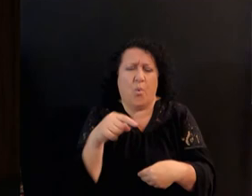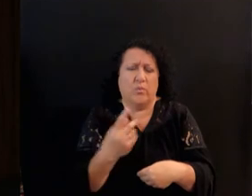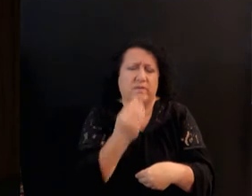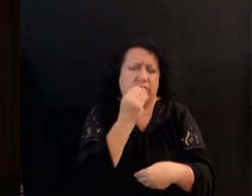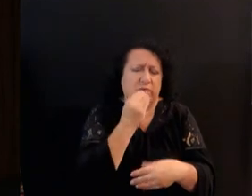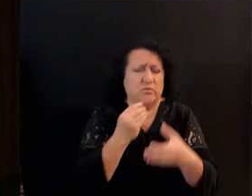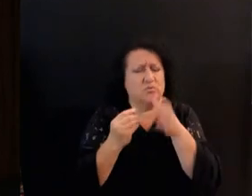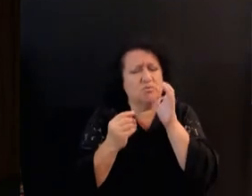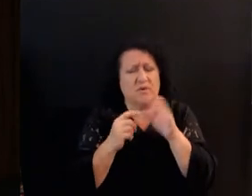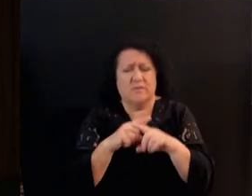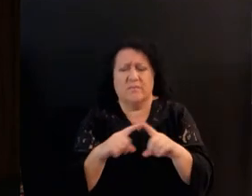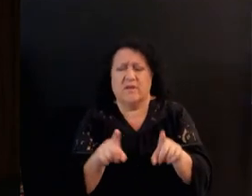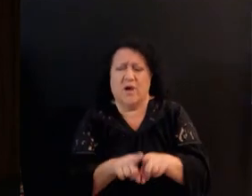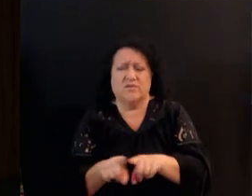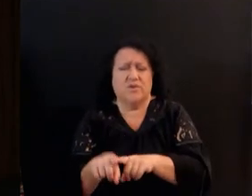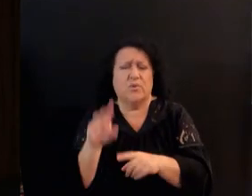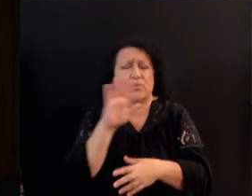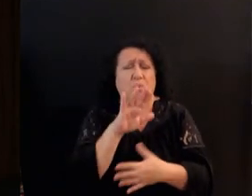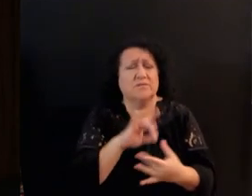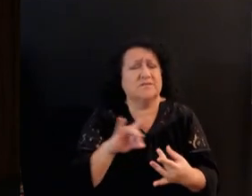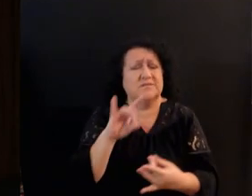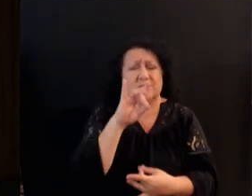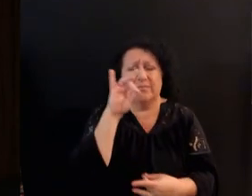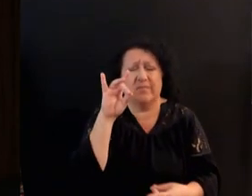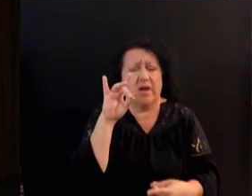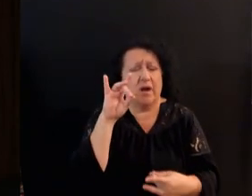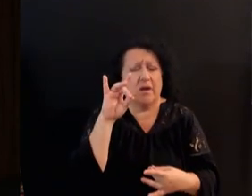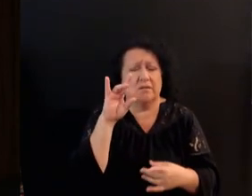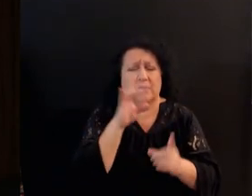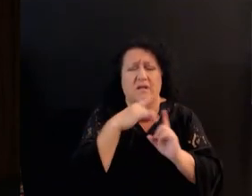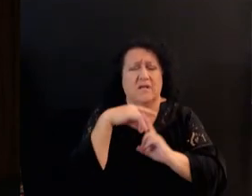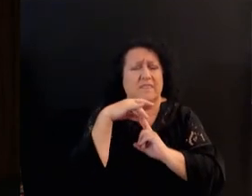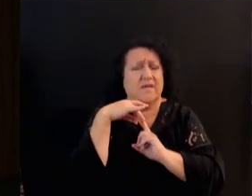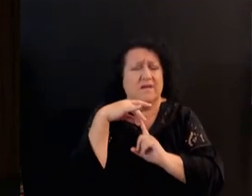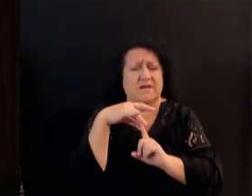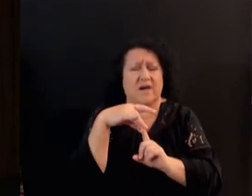your Spirit to guide us and lead us.